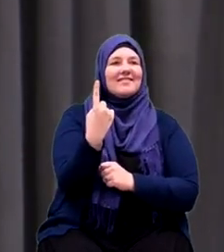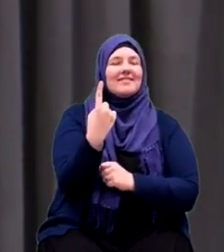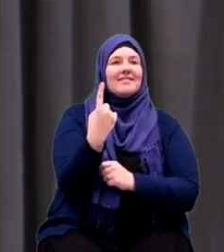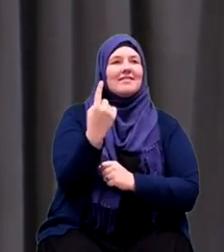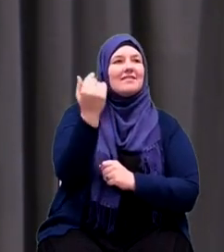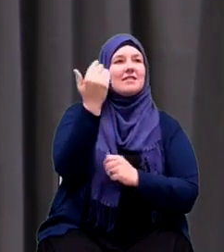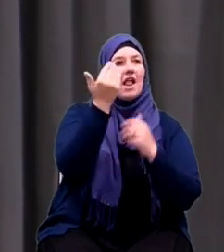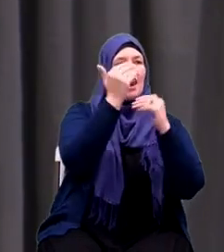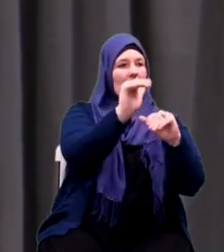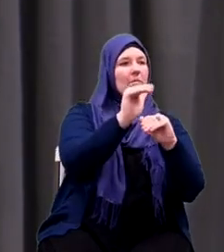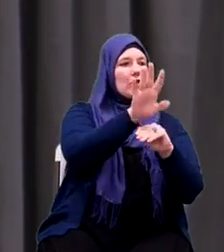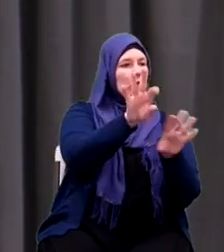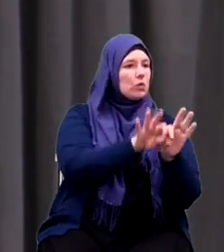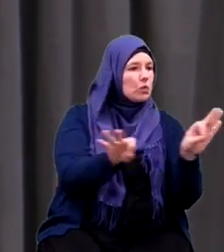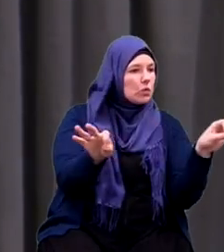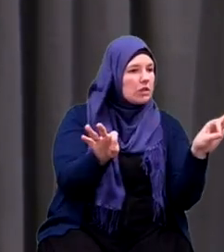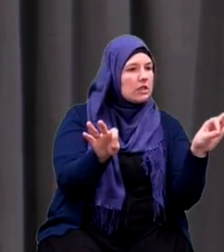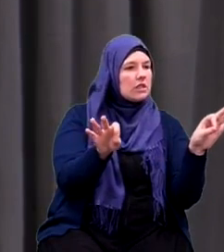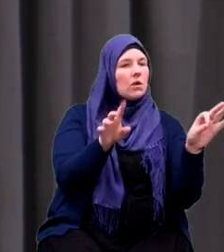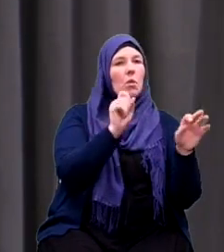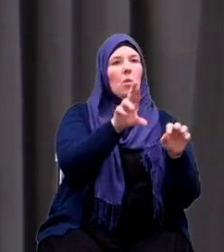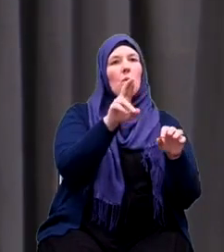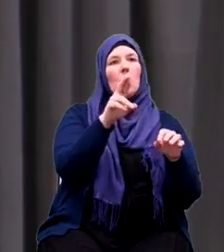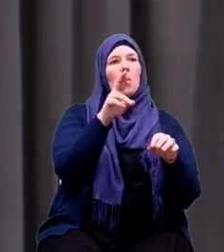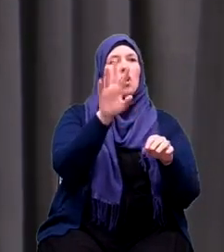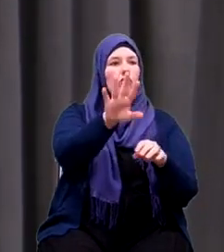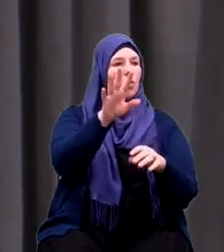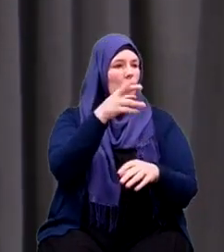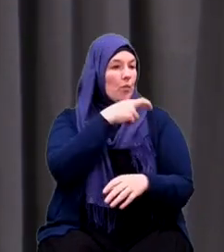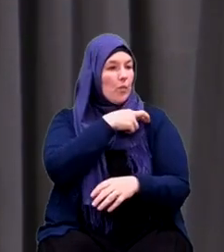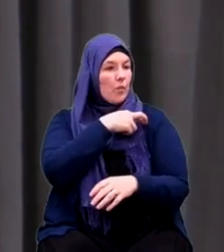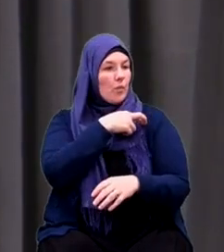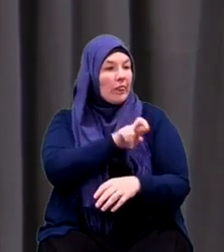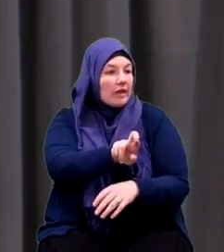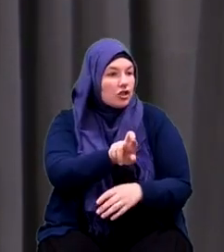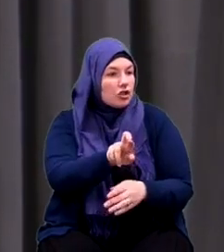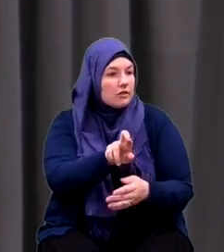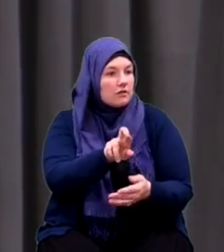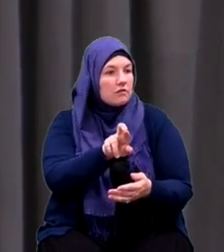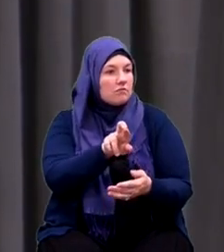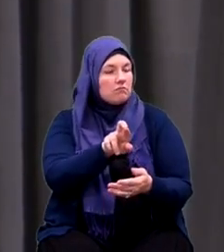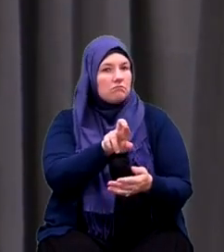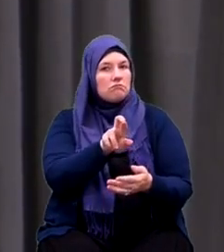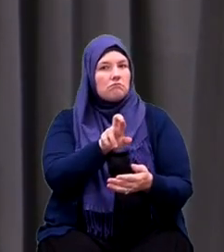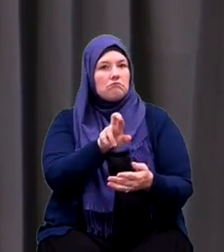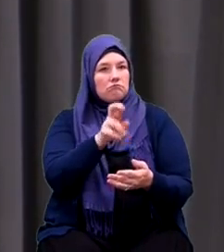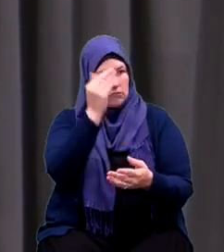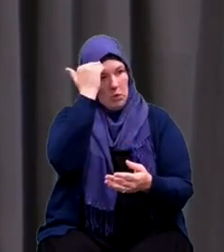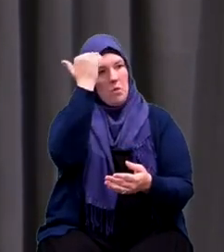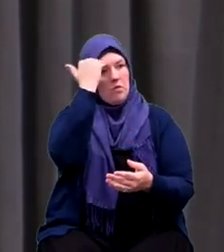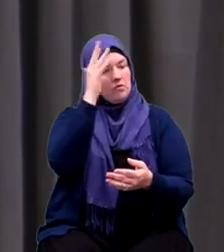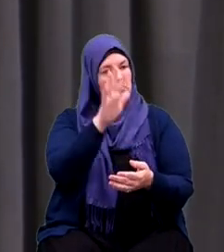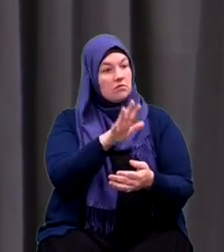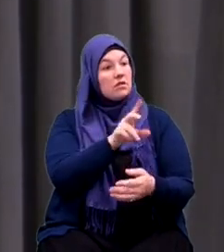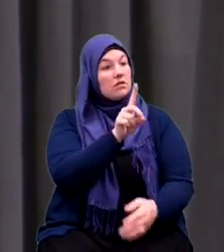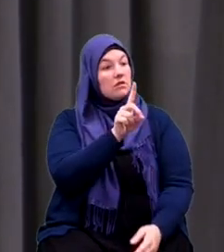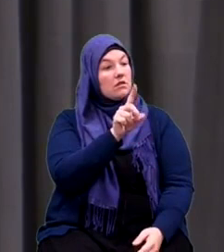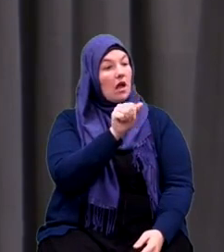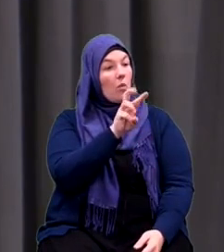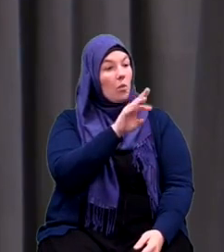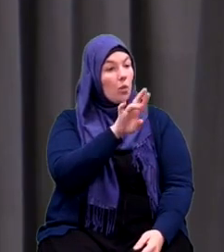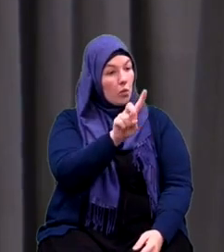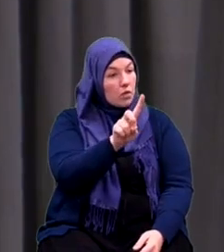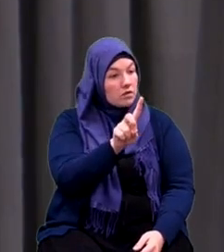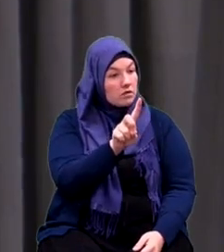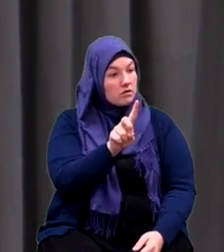is not limited to your religious text. Knowledge of everything. Dawood, Allah gave